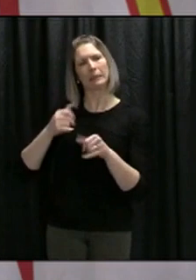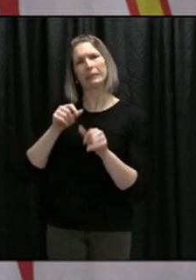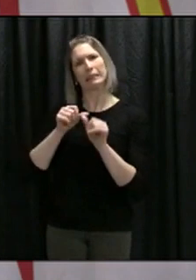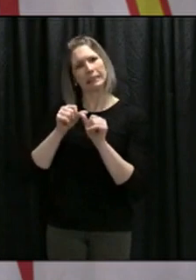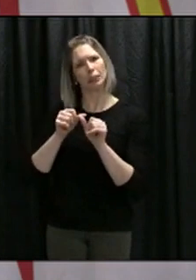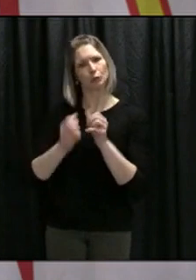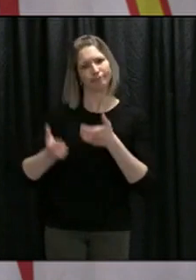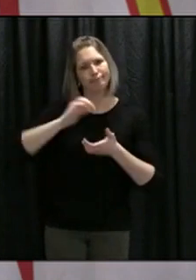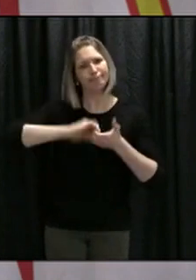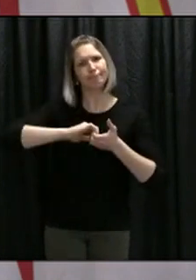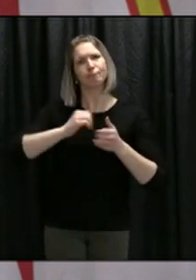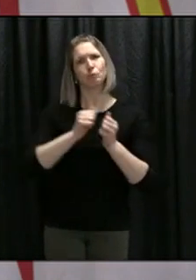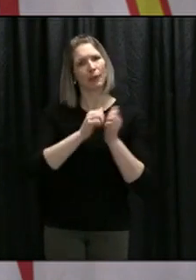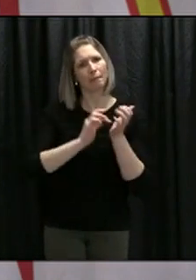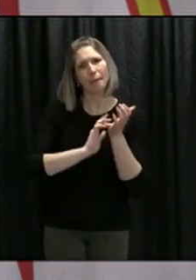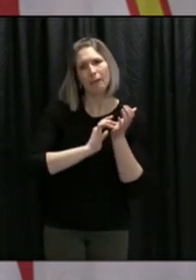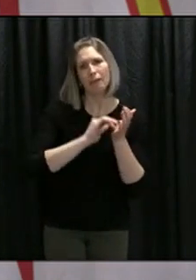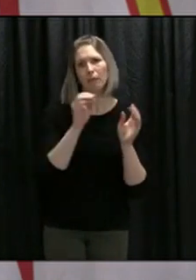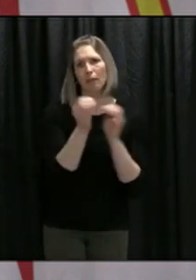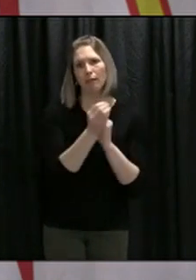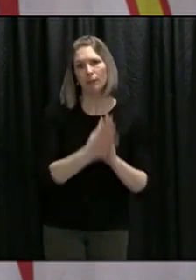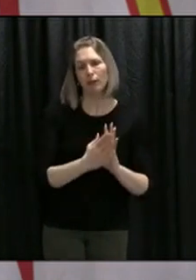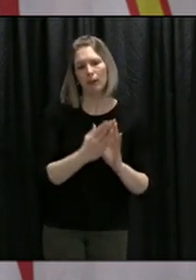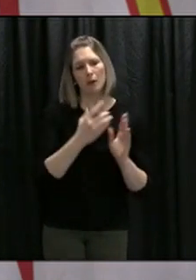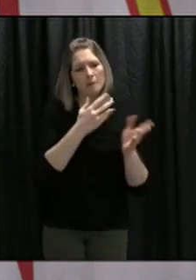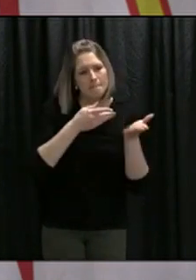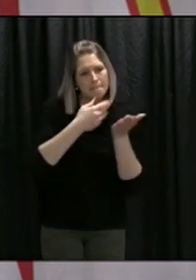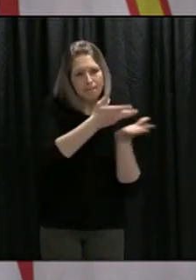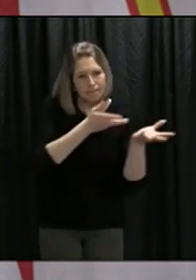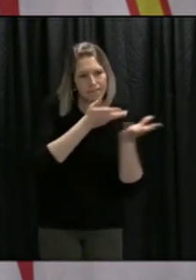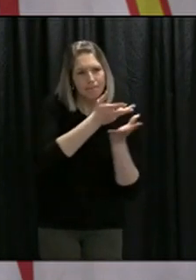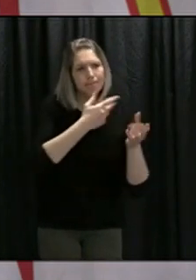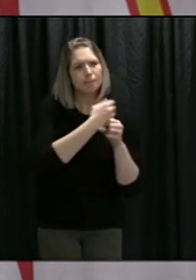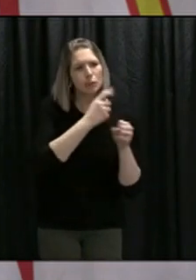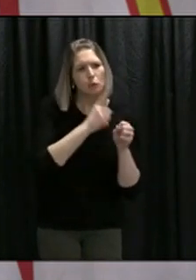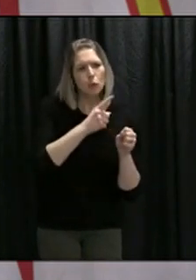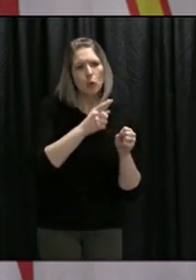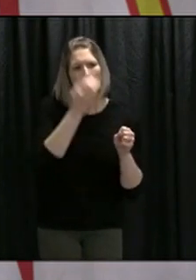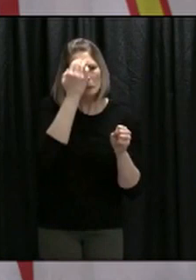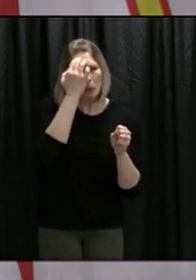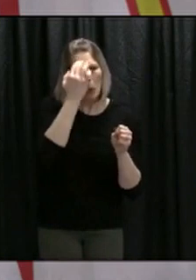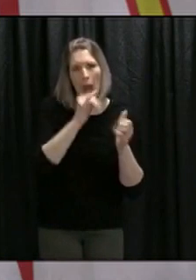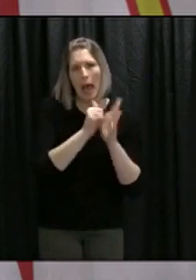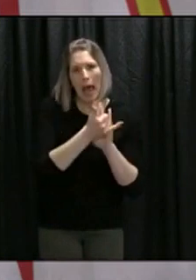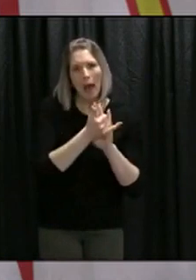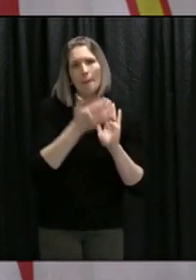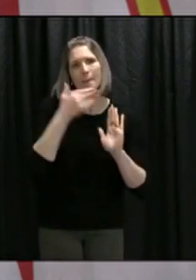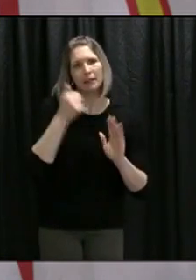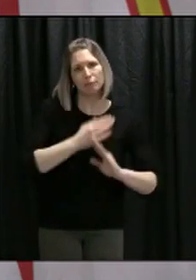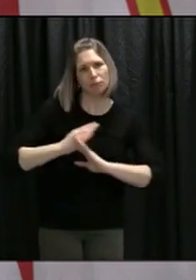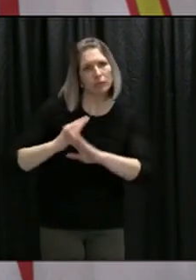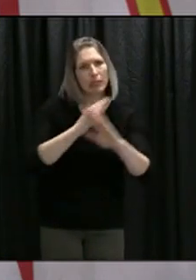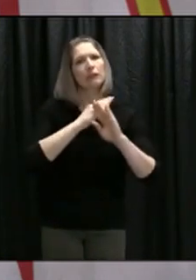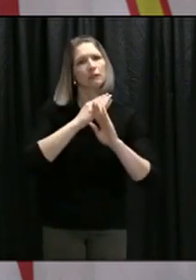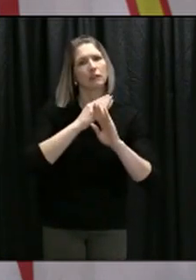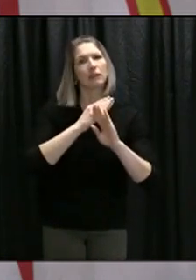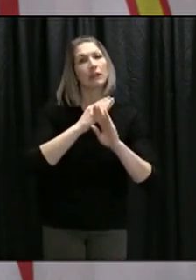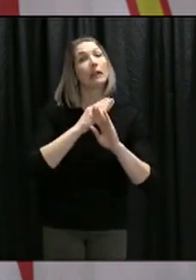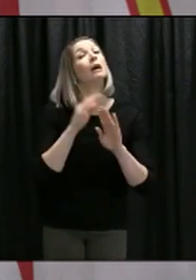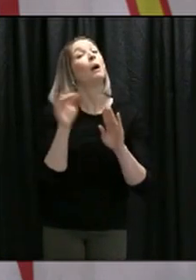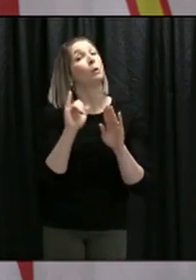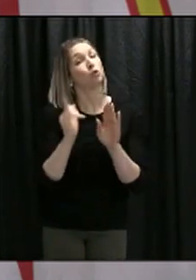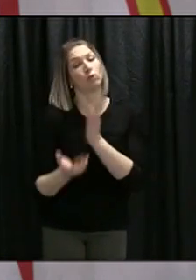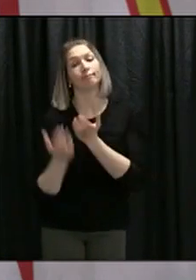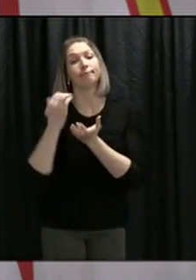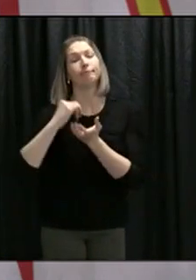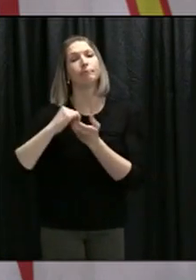prevent the spread of this virus. And that includes working with our Indigenous leaders in our province. Our history can